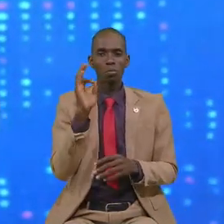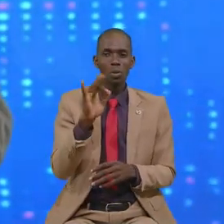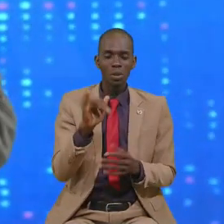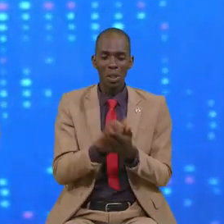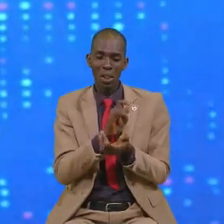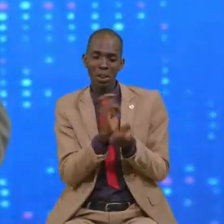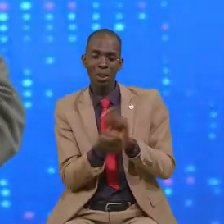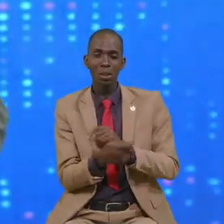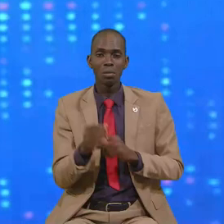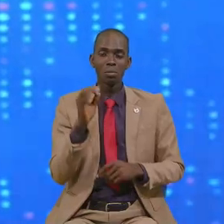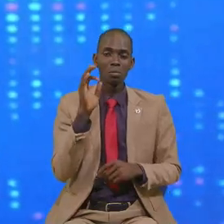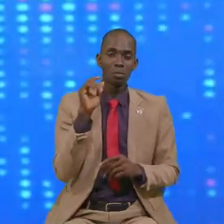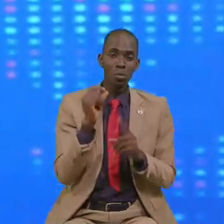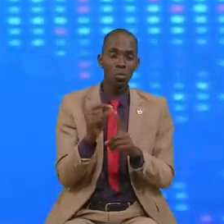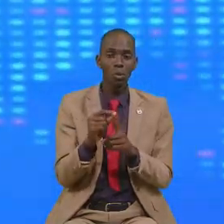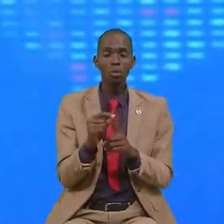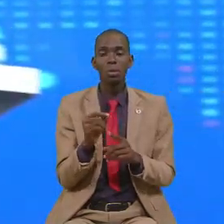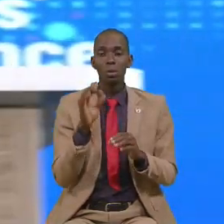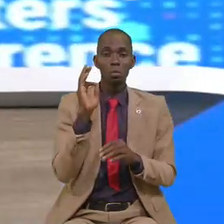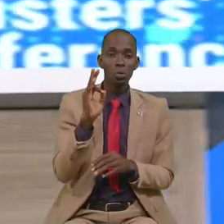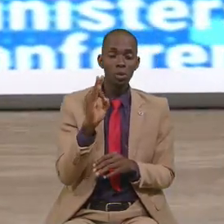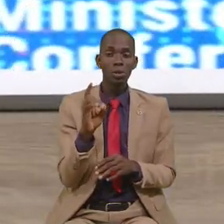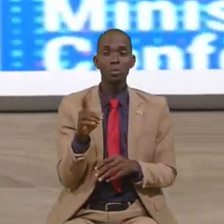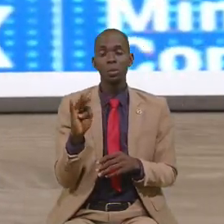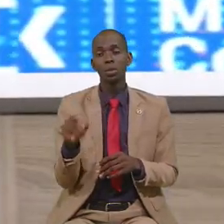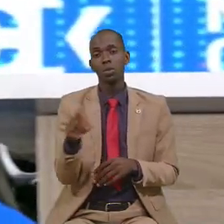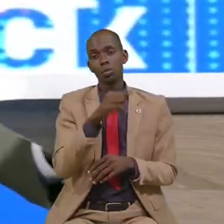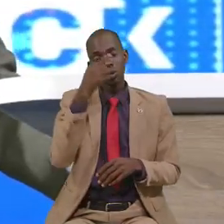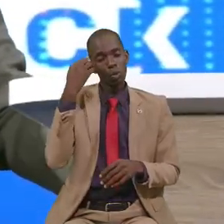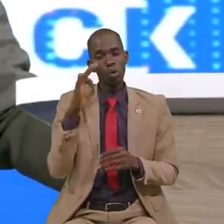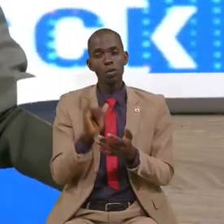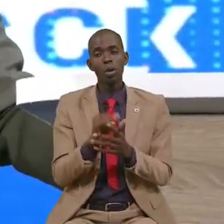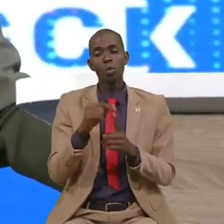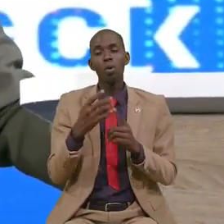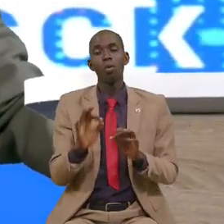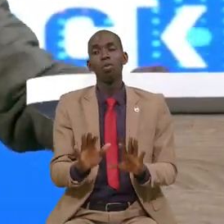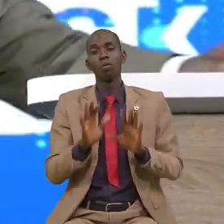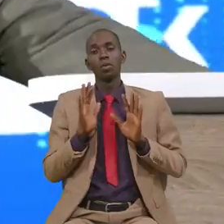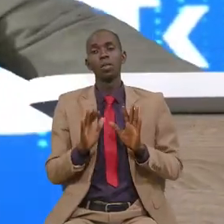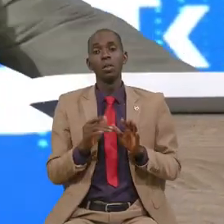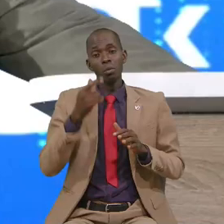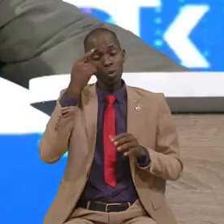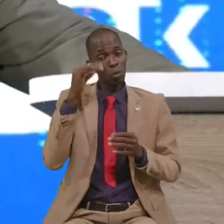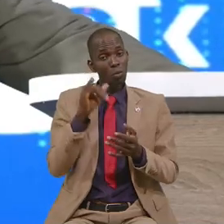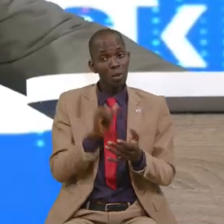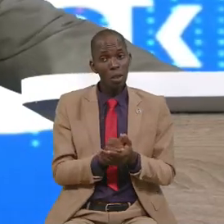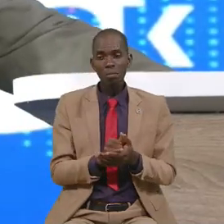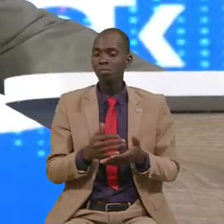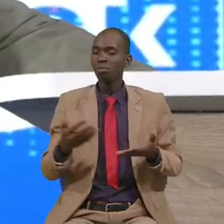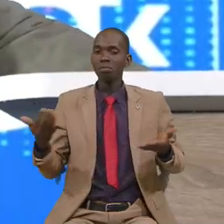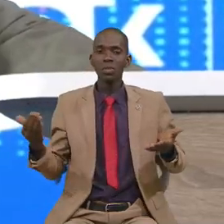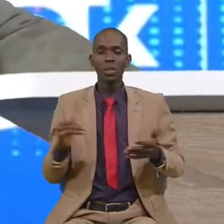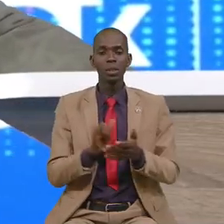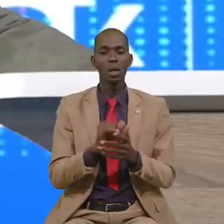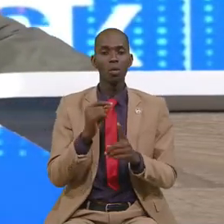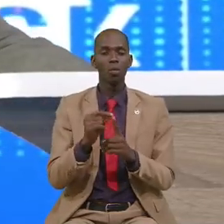that message of fear, because you fear their look, that message will not work. The thing he